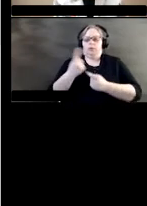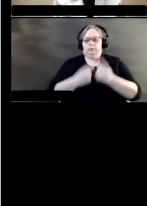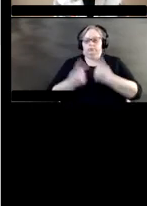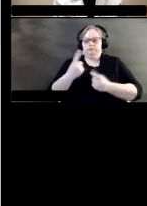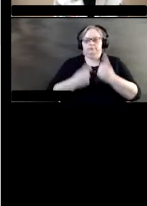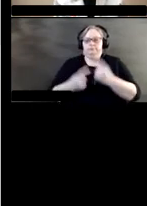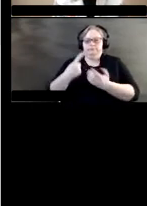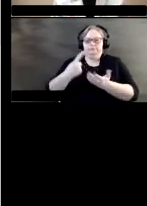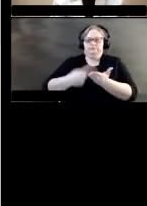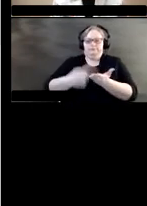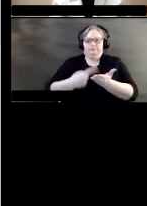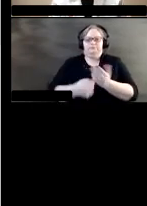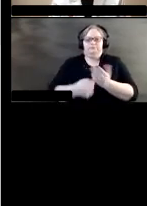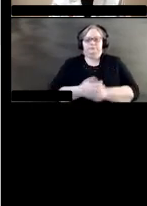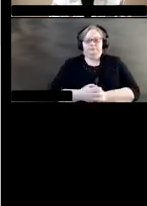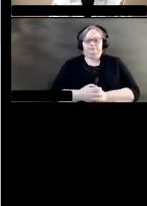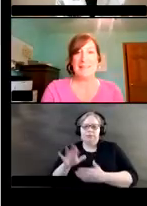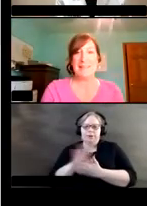any of you have them.